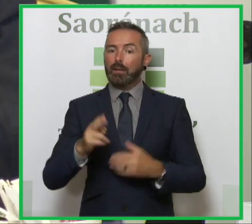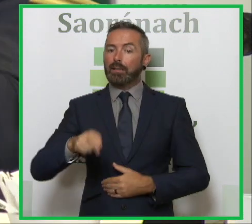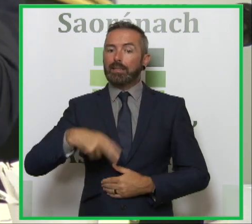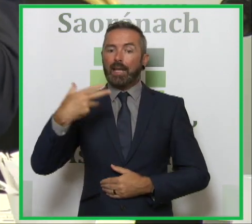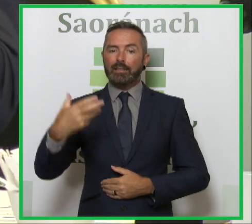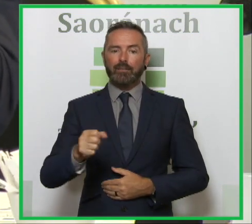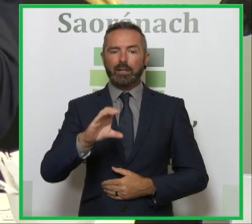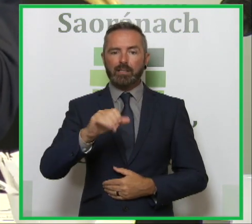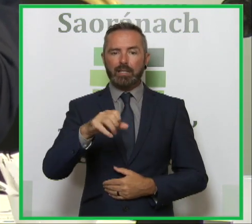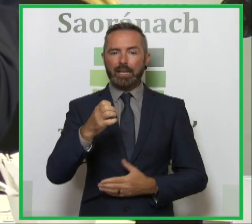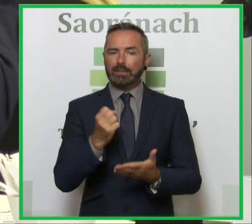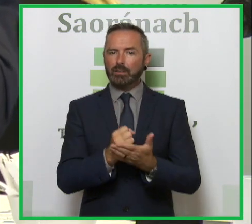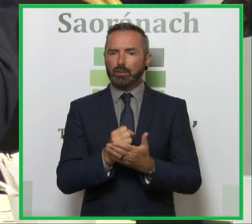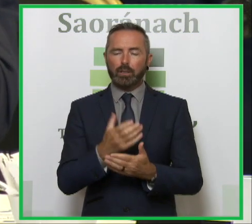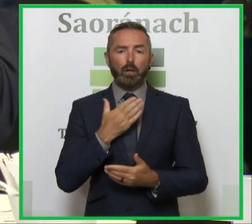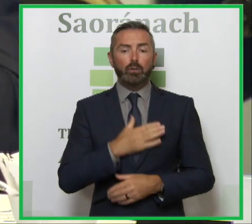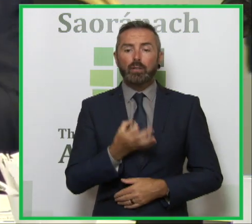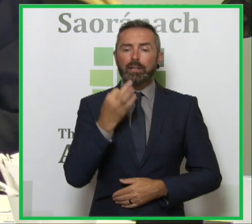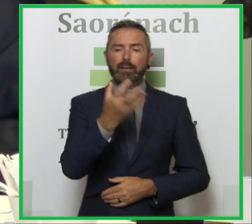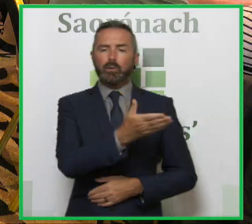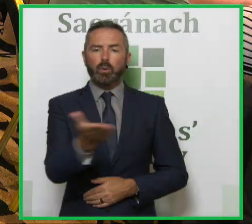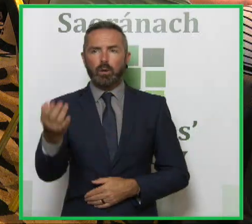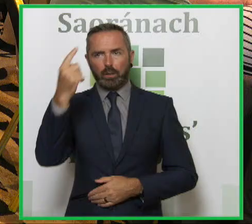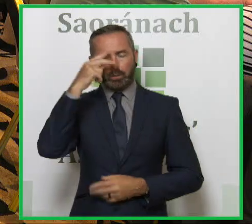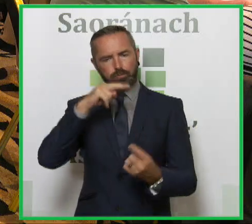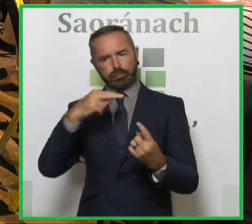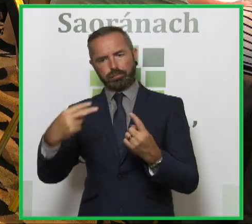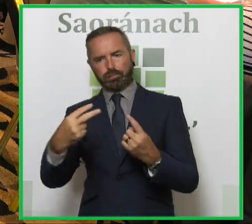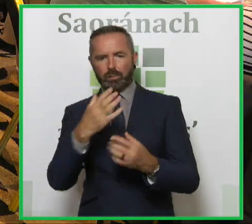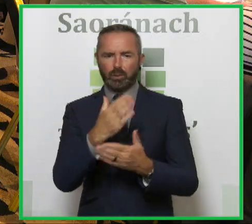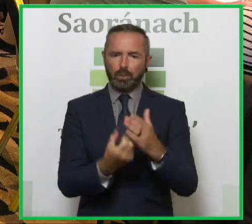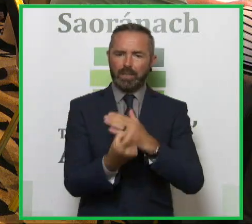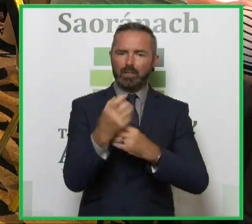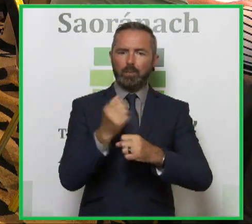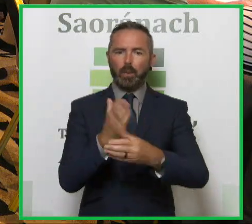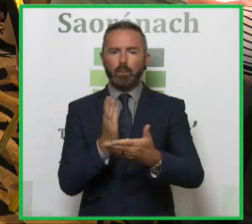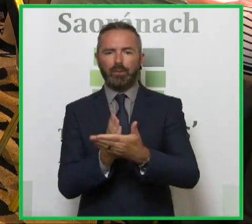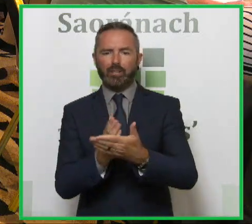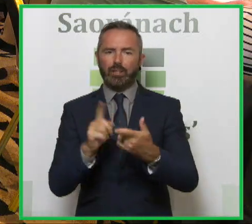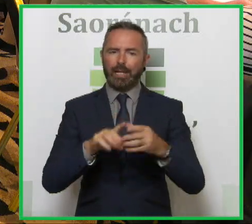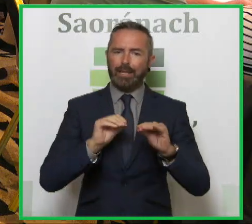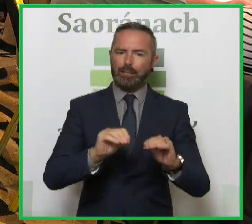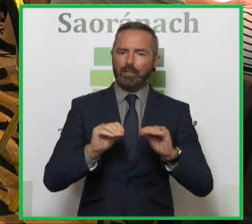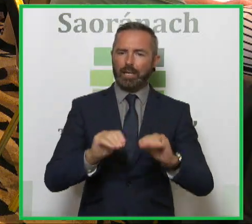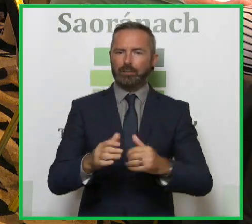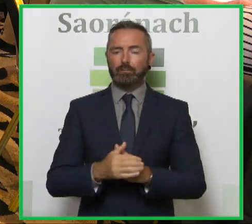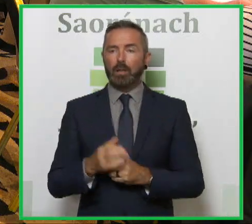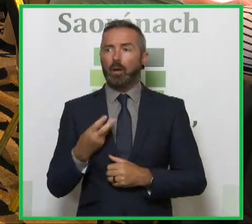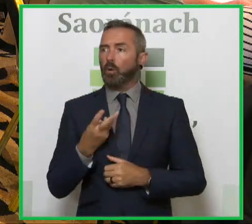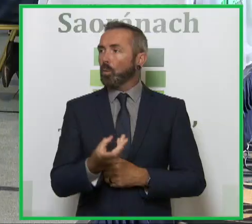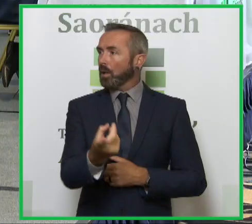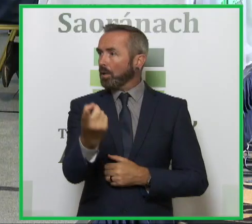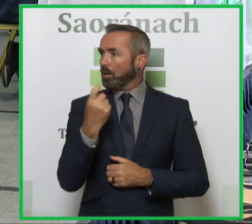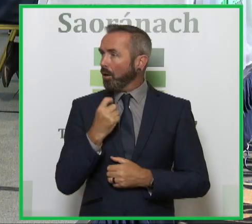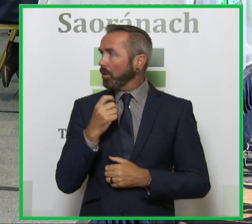which is going to again give us, I suppose, a really good insight into some of the issues around prevention and education. And I'm going to call to the podium